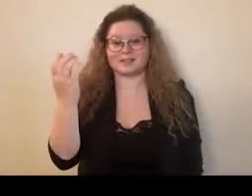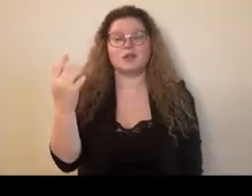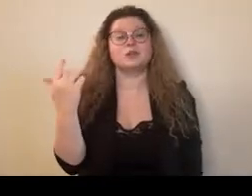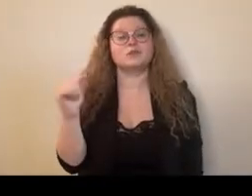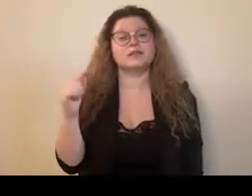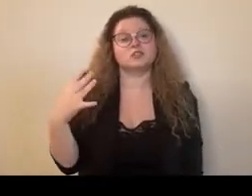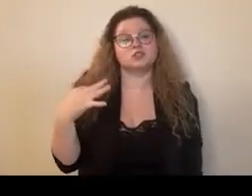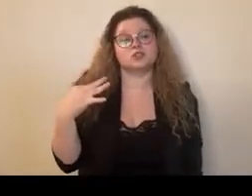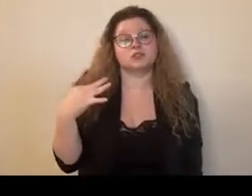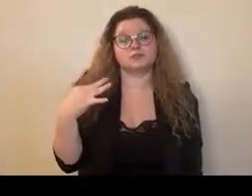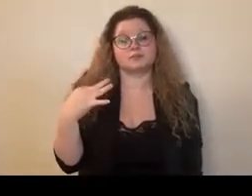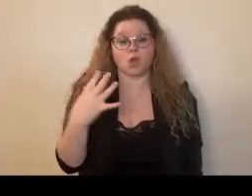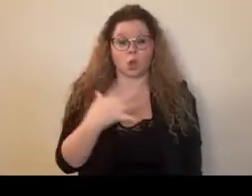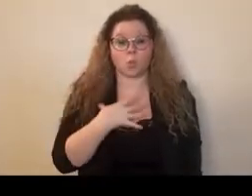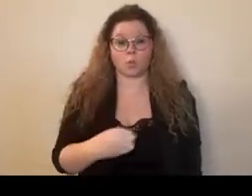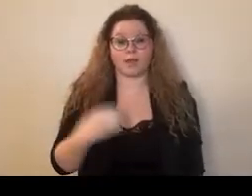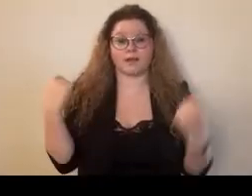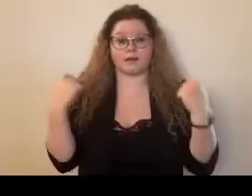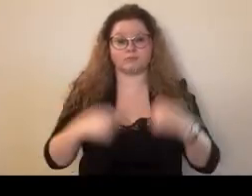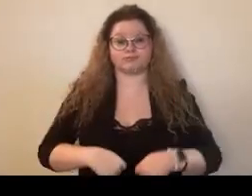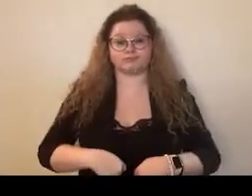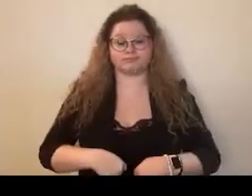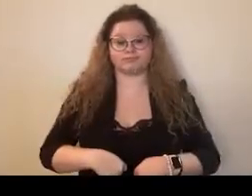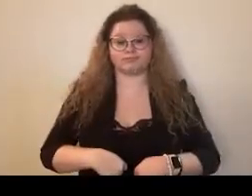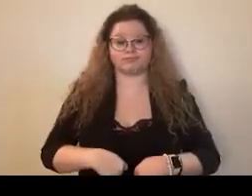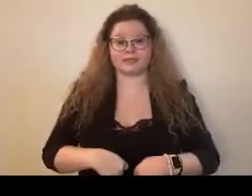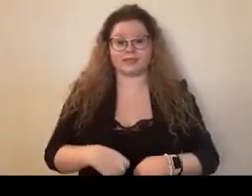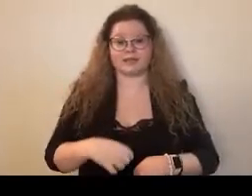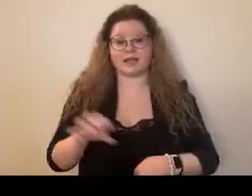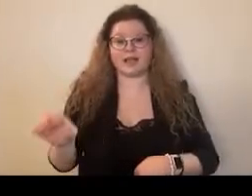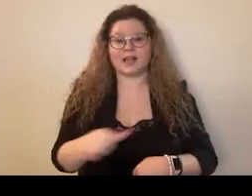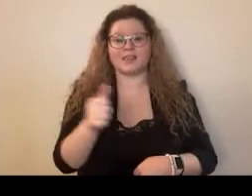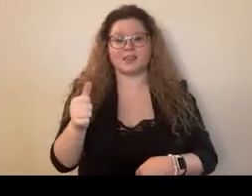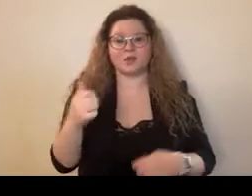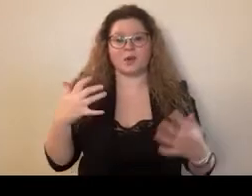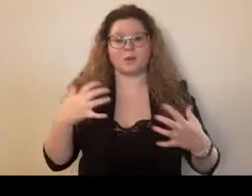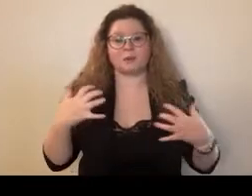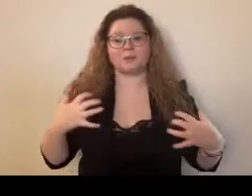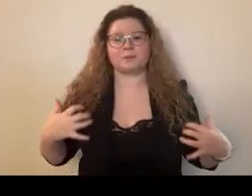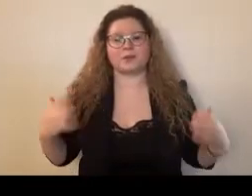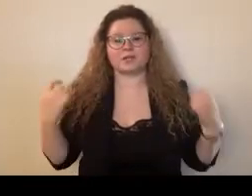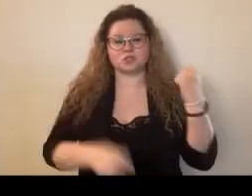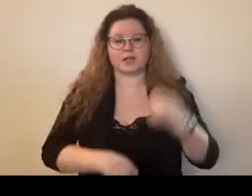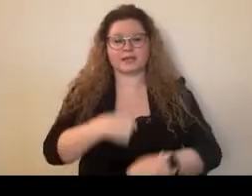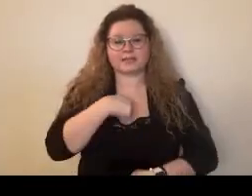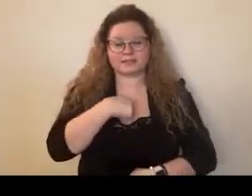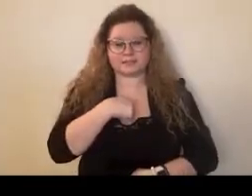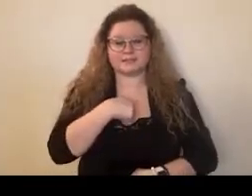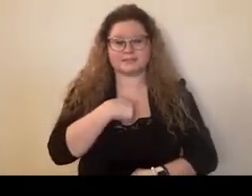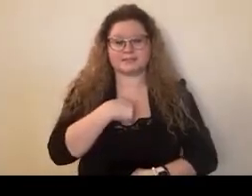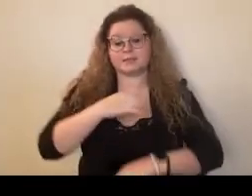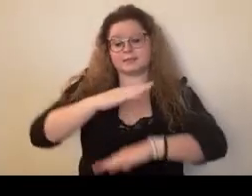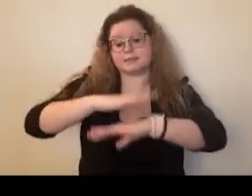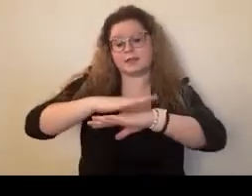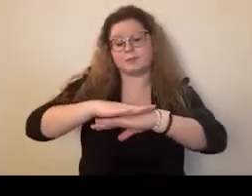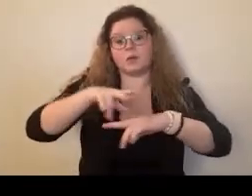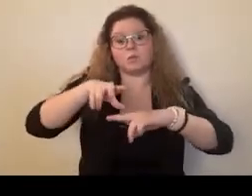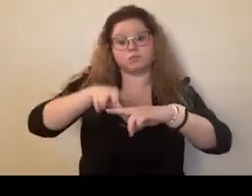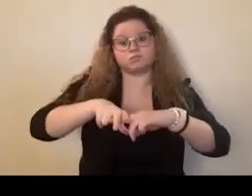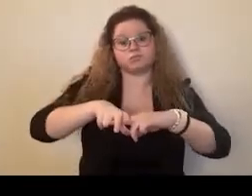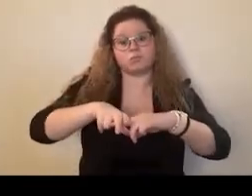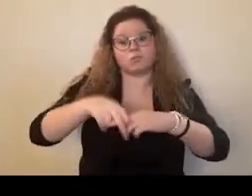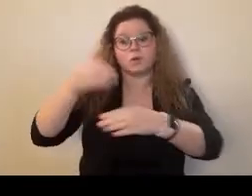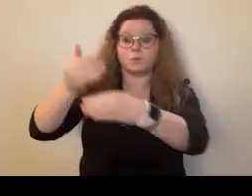a white cardigan, and then another slightly sporty jacket over her shoulders. She's sitting at a table in front